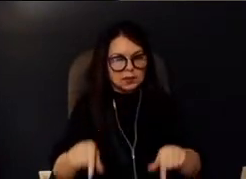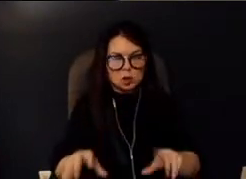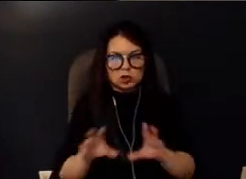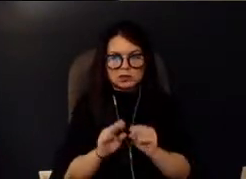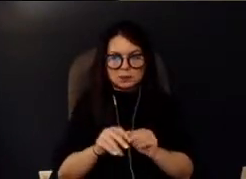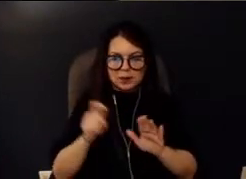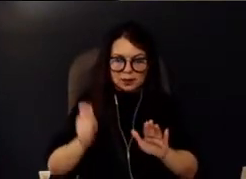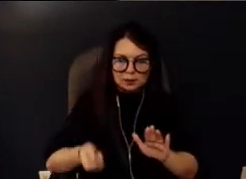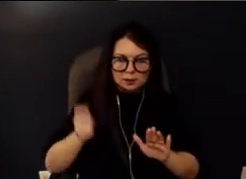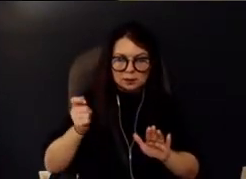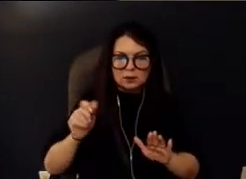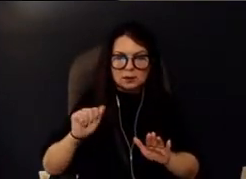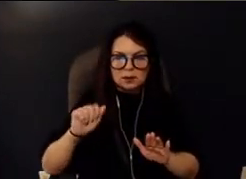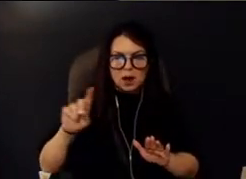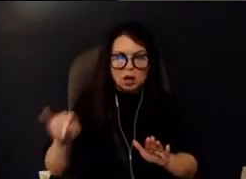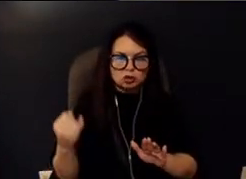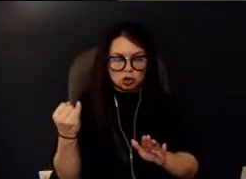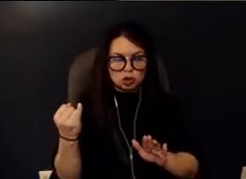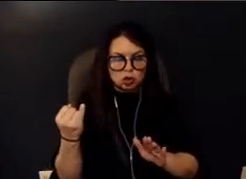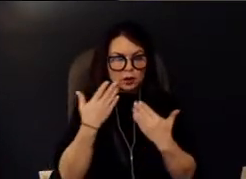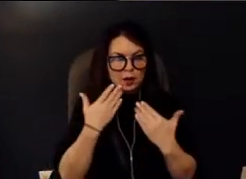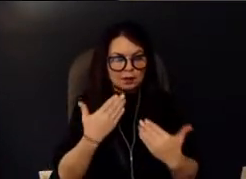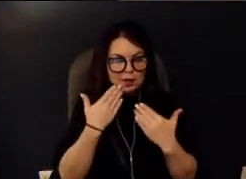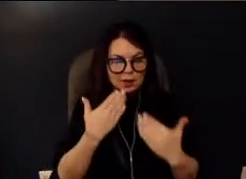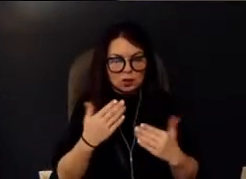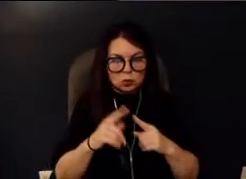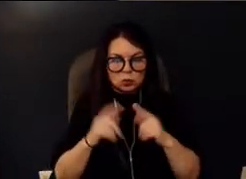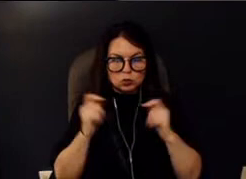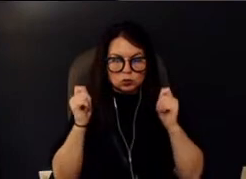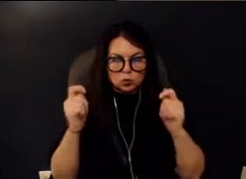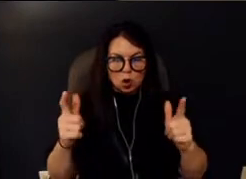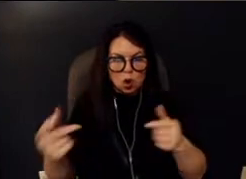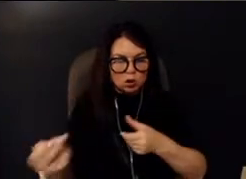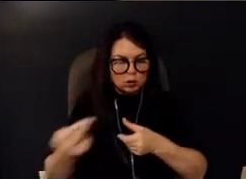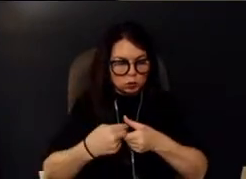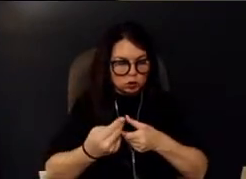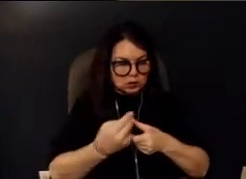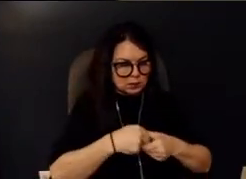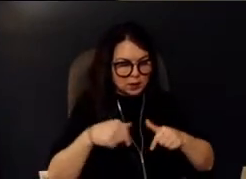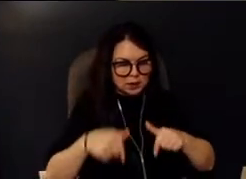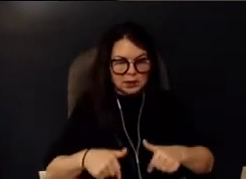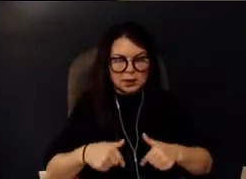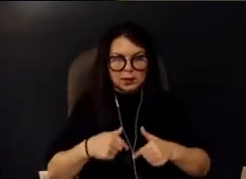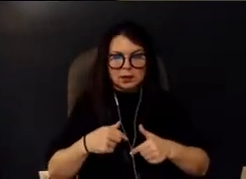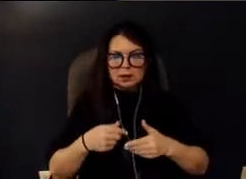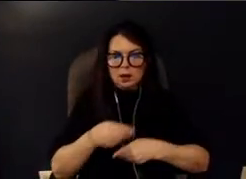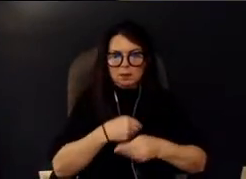Thank you so much again to everyone who has participated in the budget process this year.